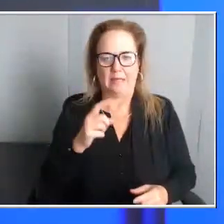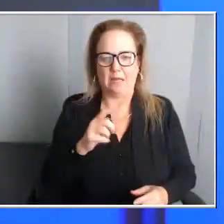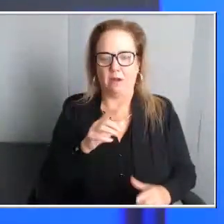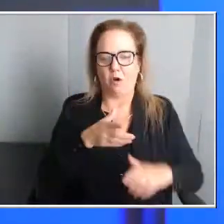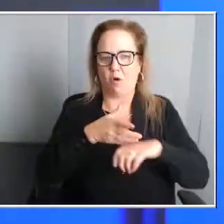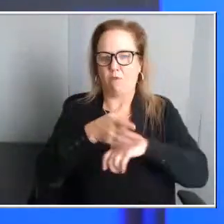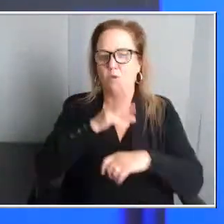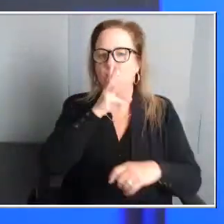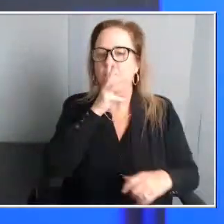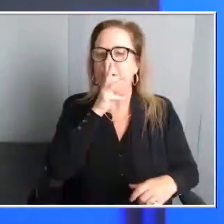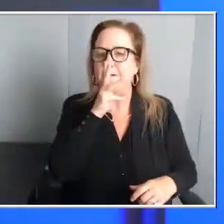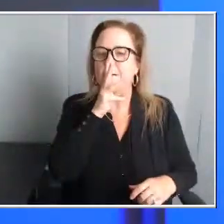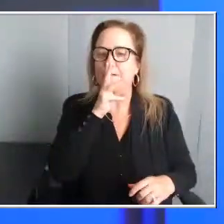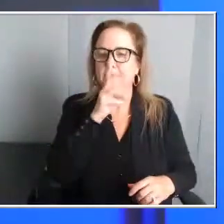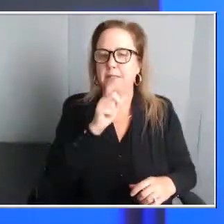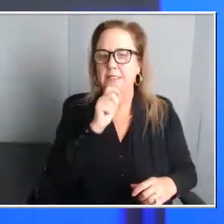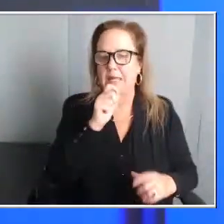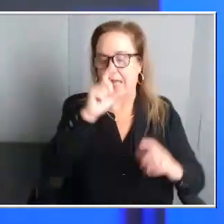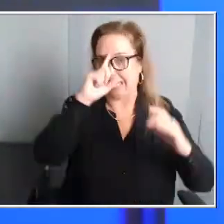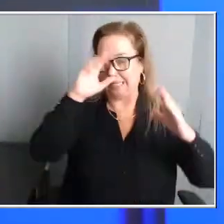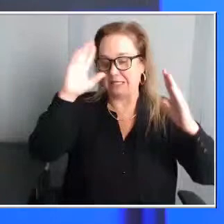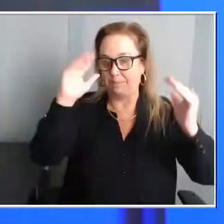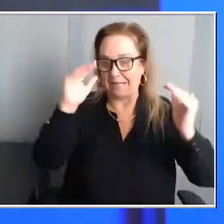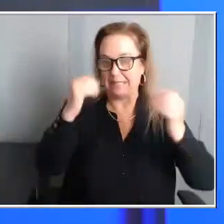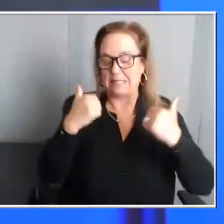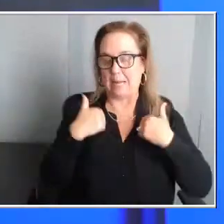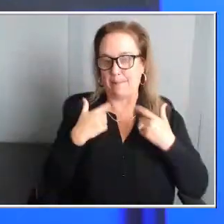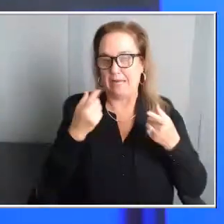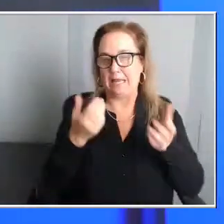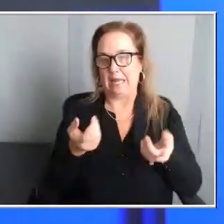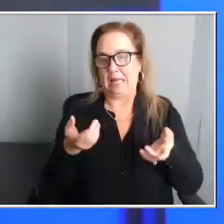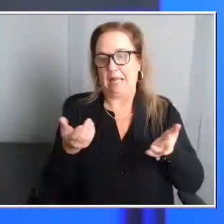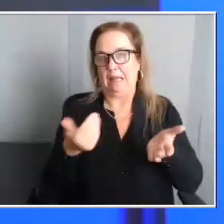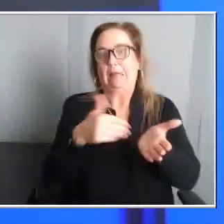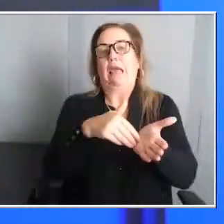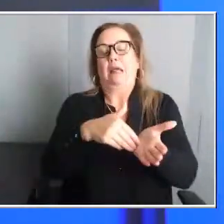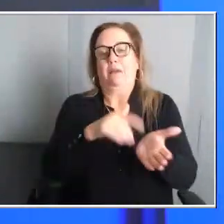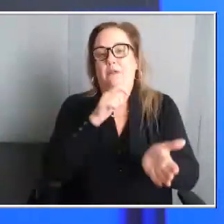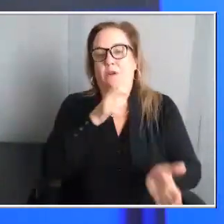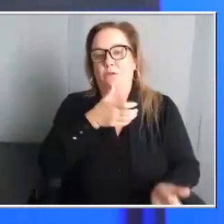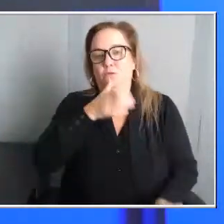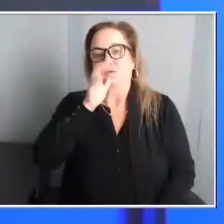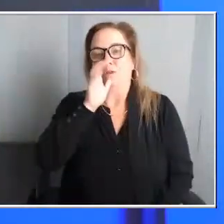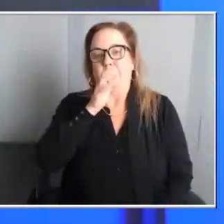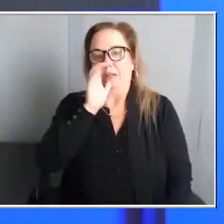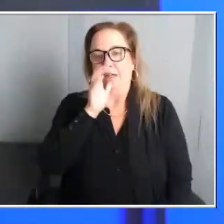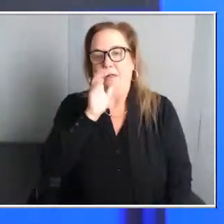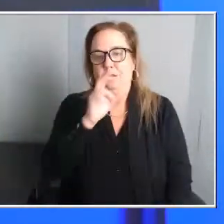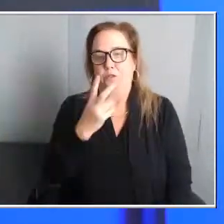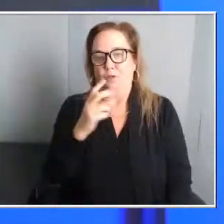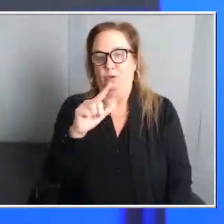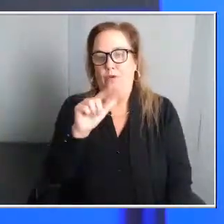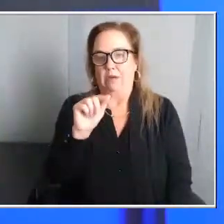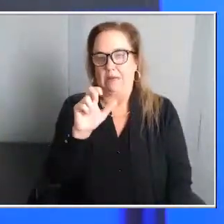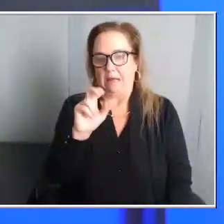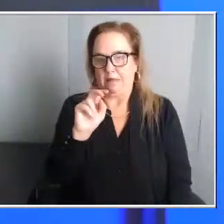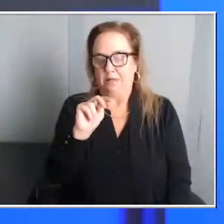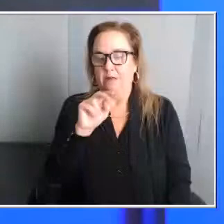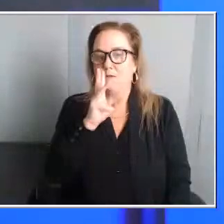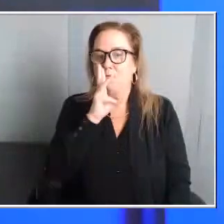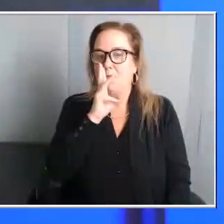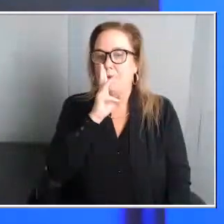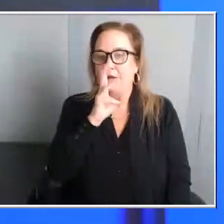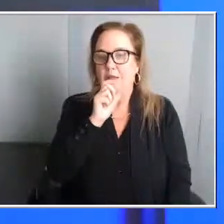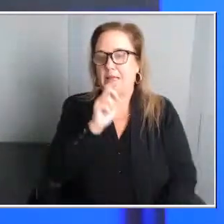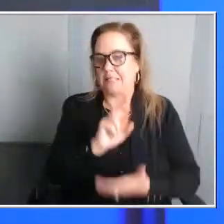that is not expected to happen again, as long as you don't drink another, 2 gallons of water, that's not